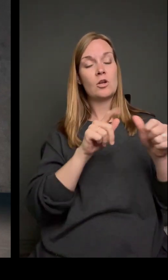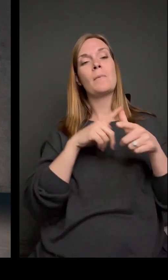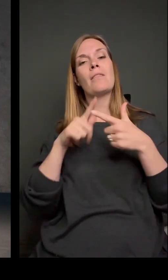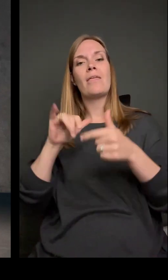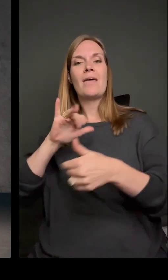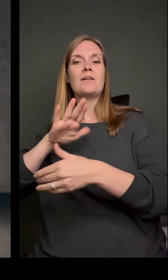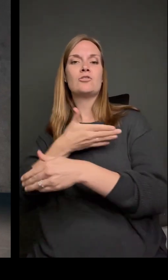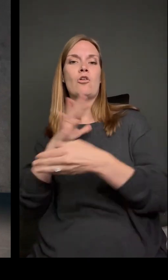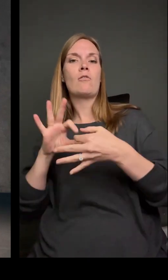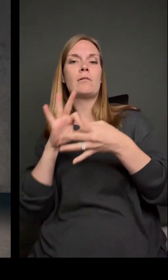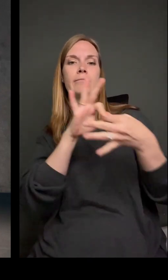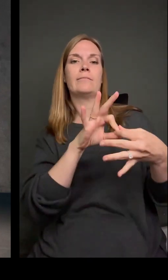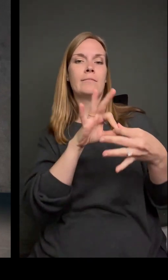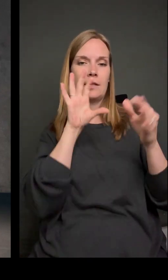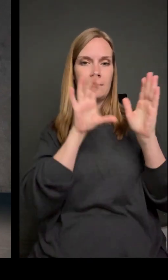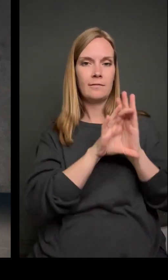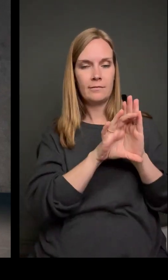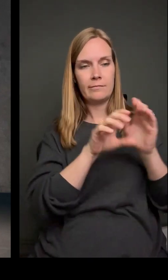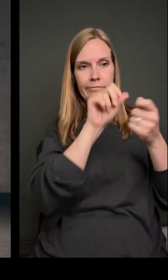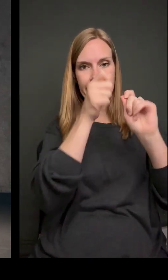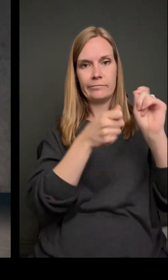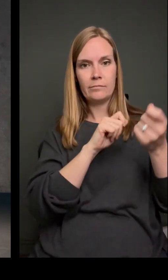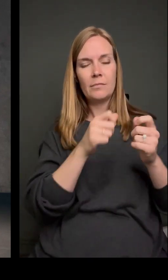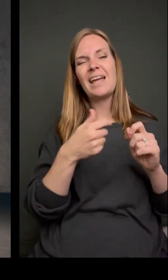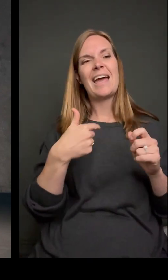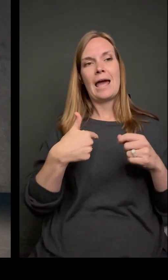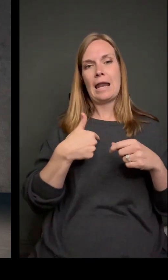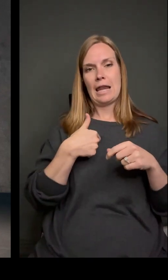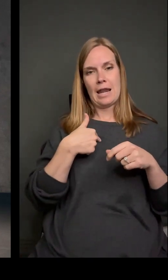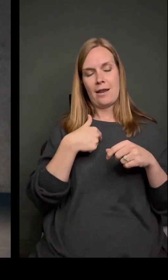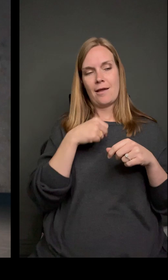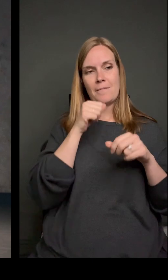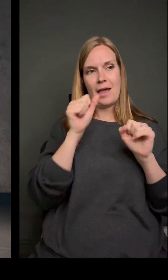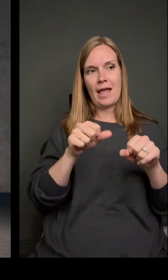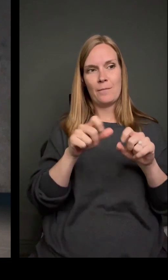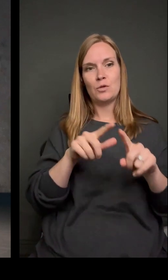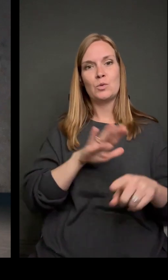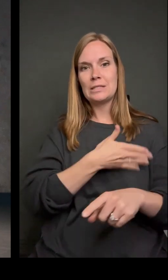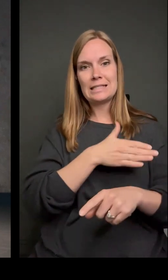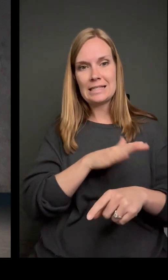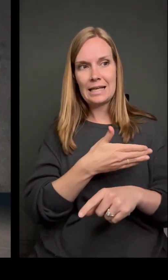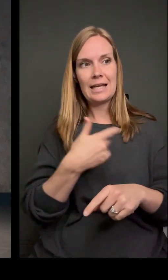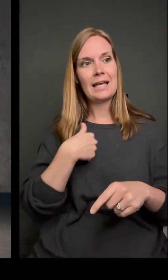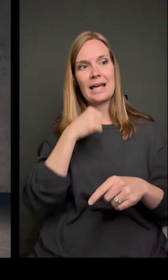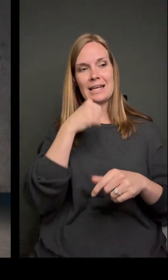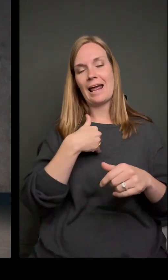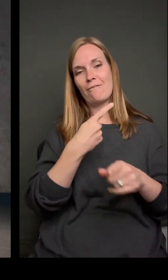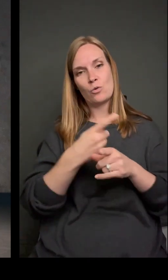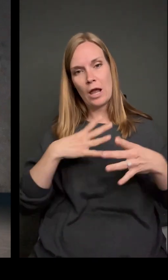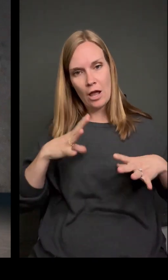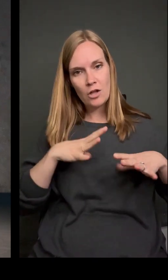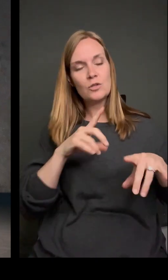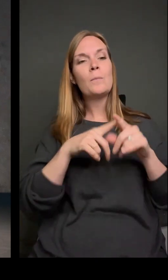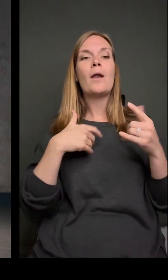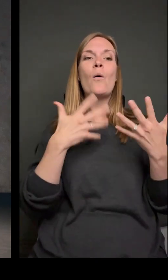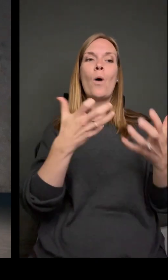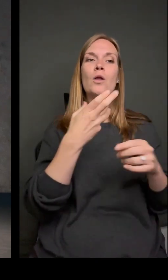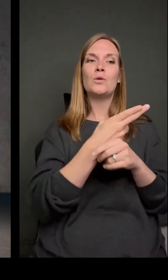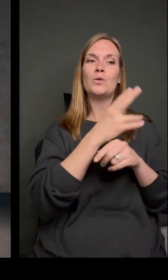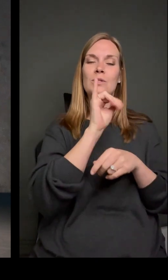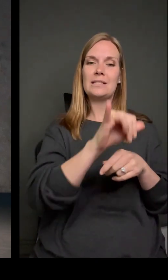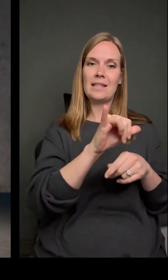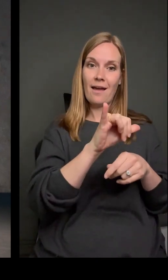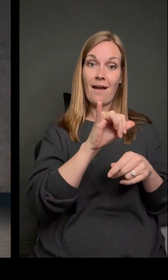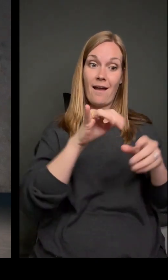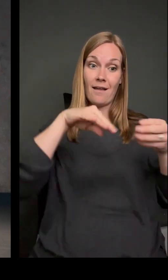But it's not a narrative. They're not telling a story. And I'm not capable of singing the song, and I didn't have the costume, but I wanted to use them to make the shapes